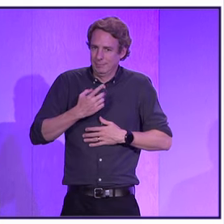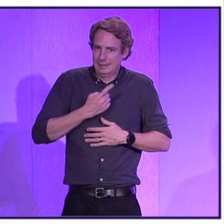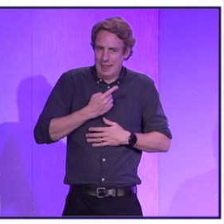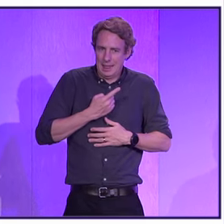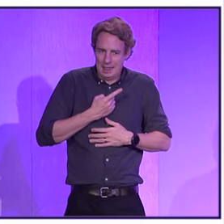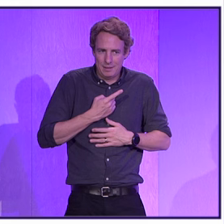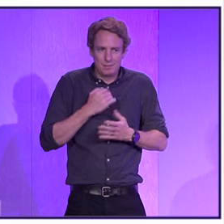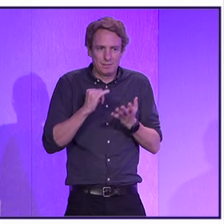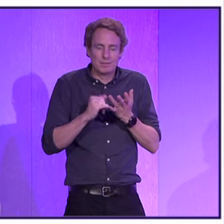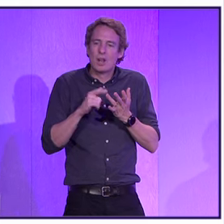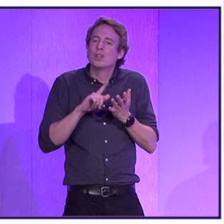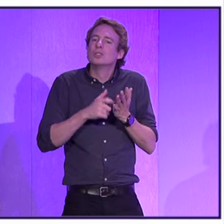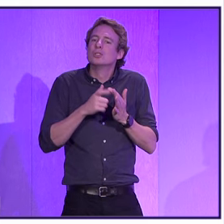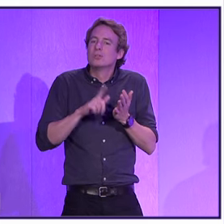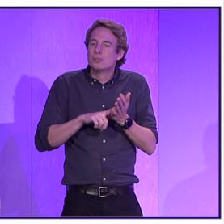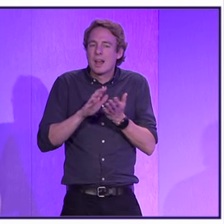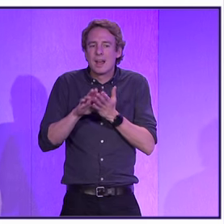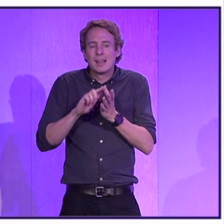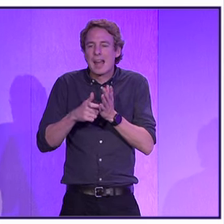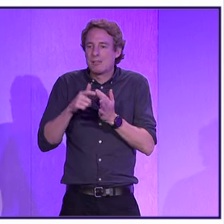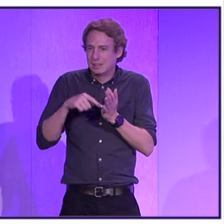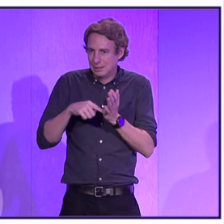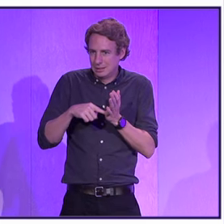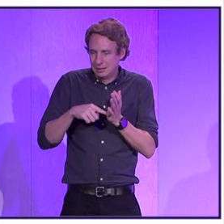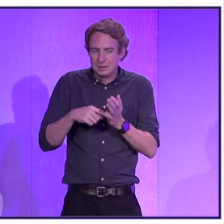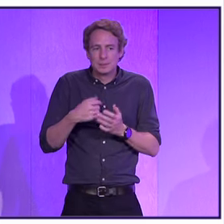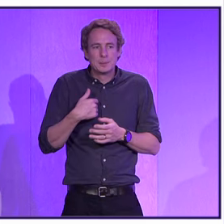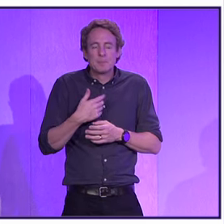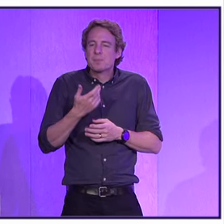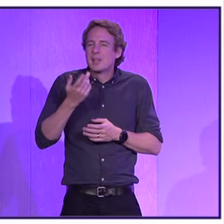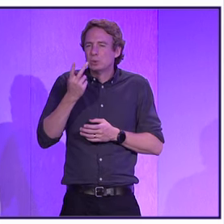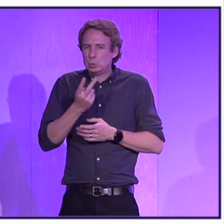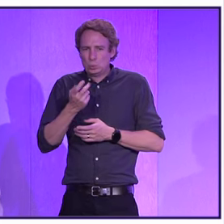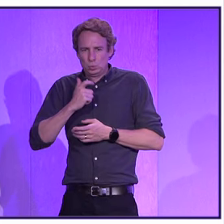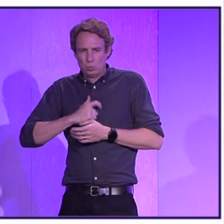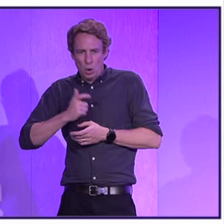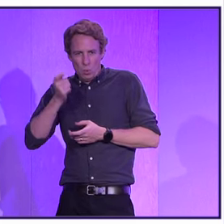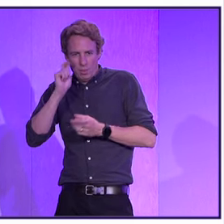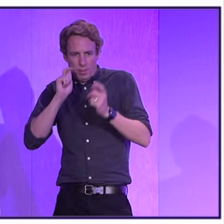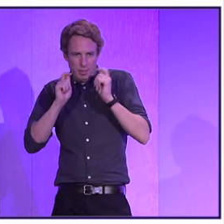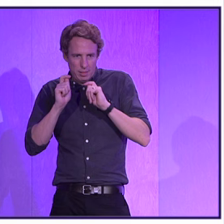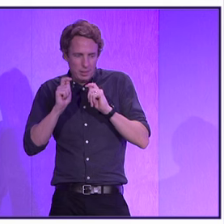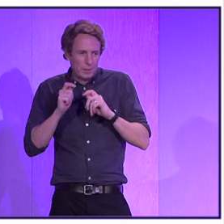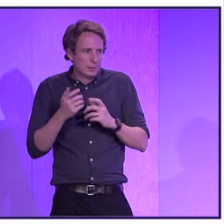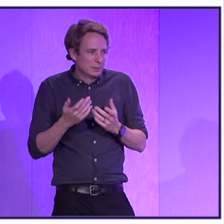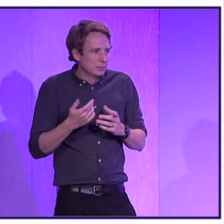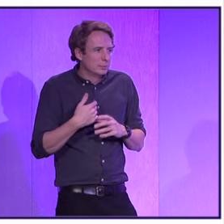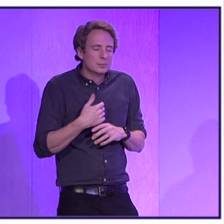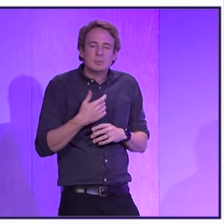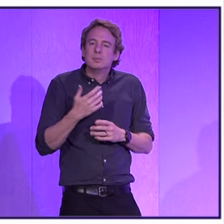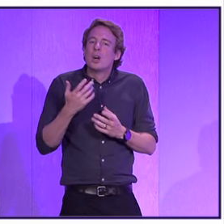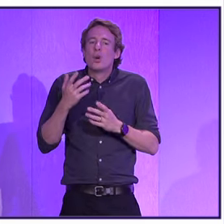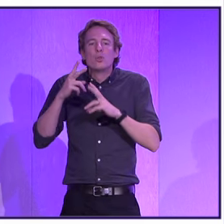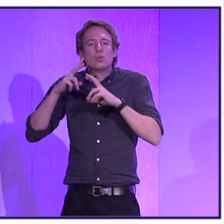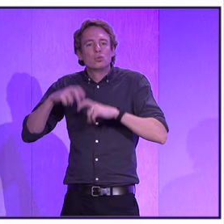I'm Sorrel Harriet, and I'm wearing two hats at the moment. My larger hat at the moment is as a